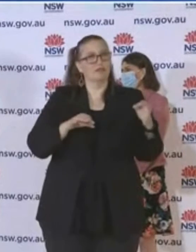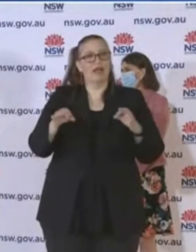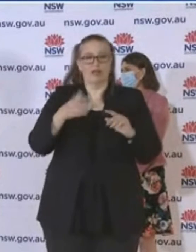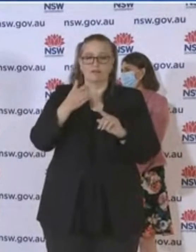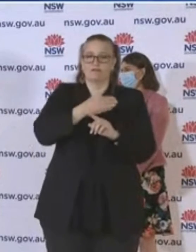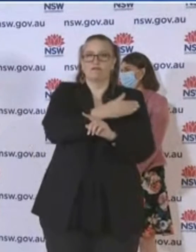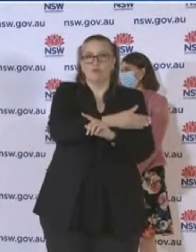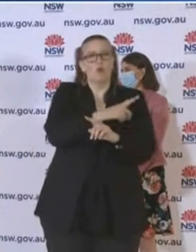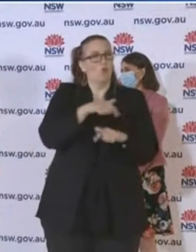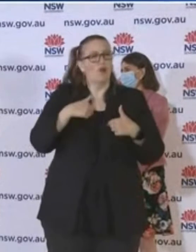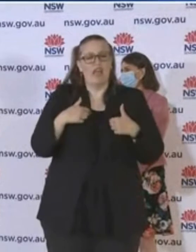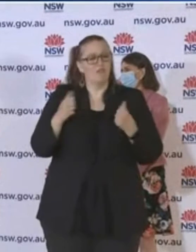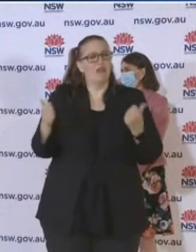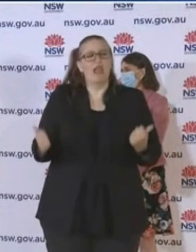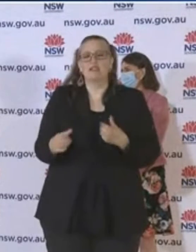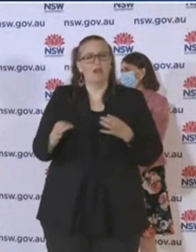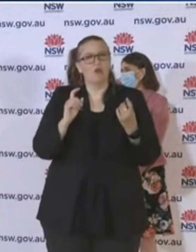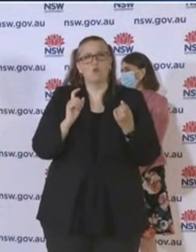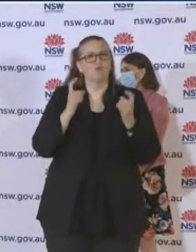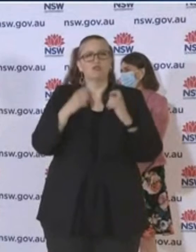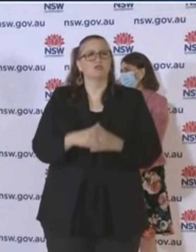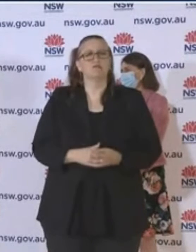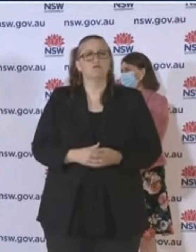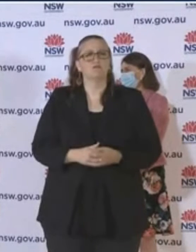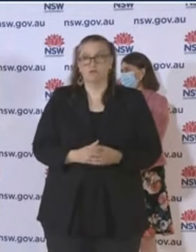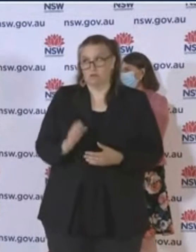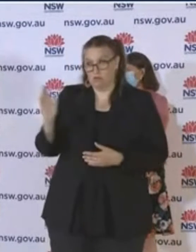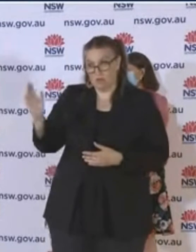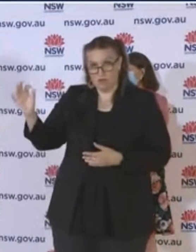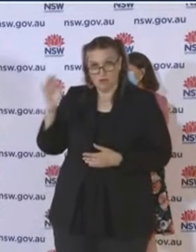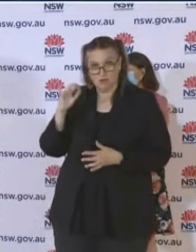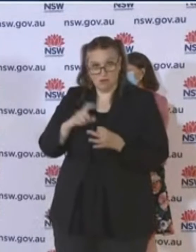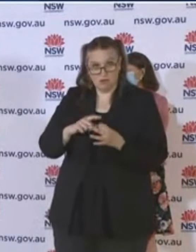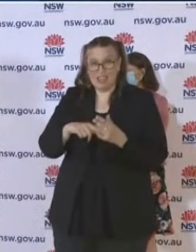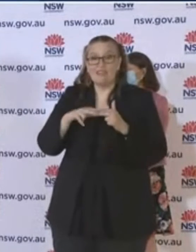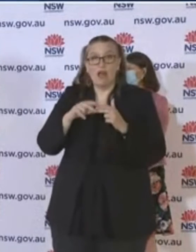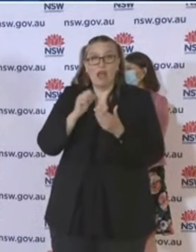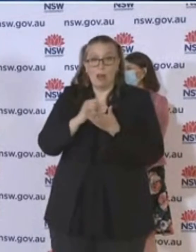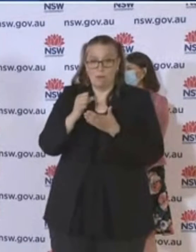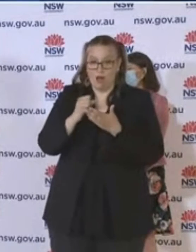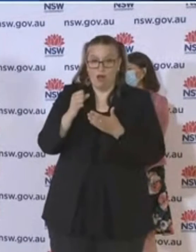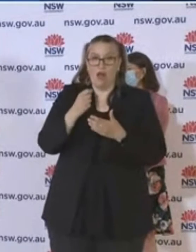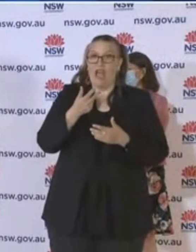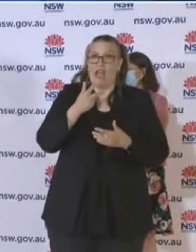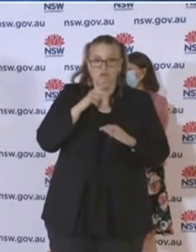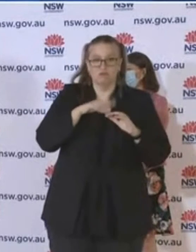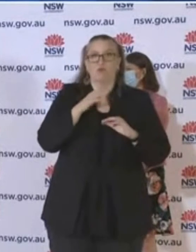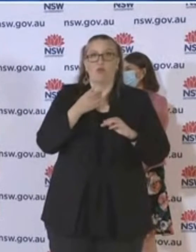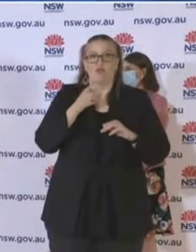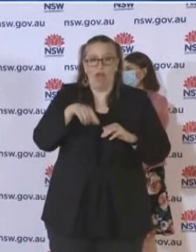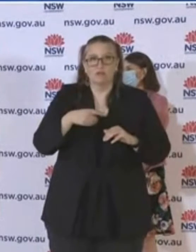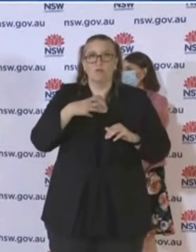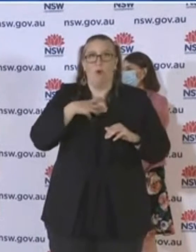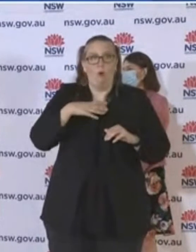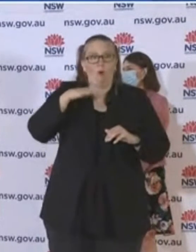manage additional cases. So we shouldn't be worried about that number doubling or whatever? We're always worried, and our aim is, from a public